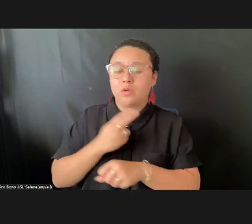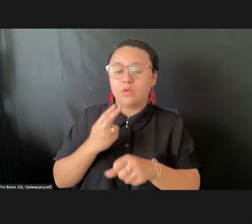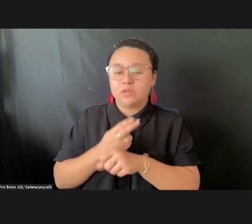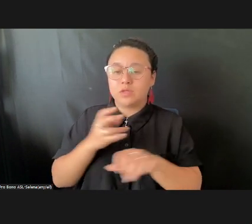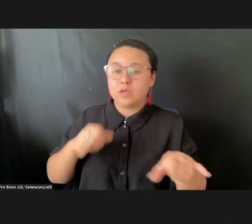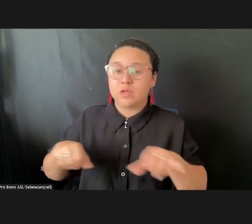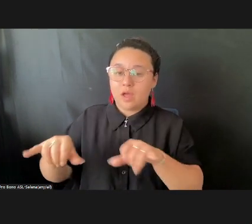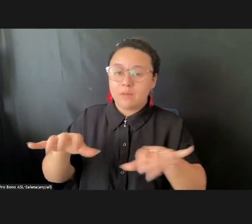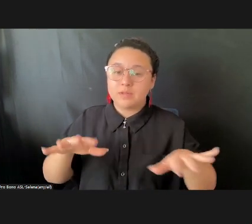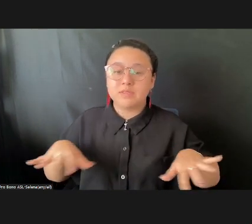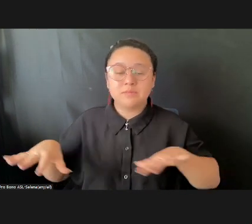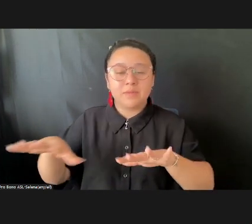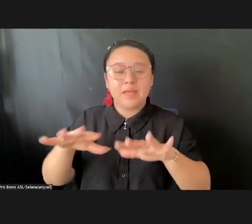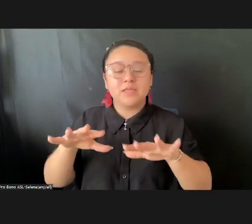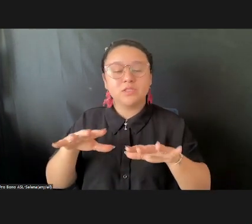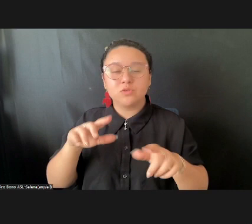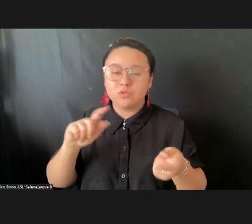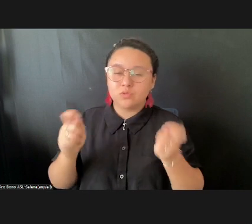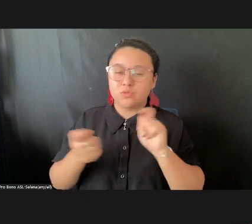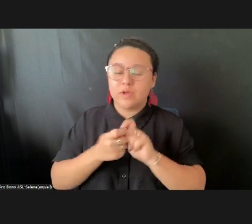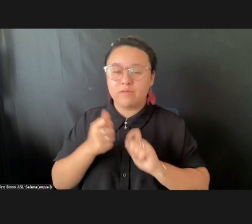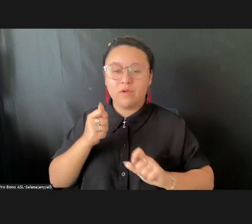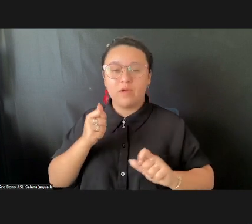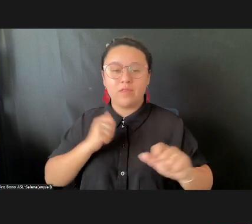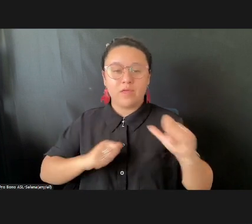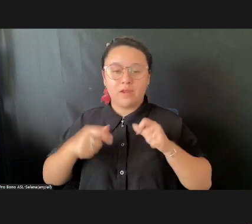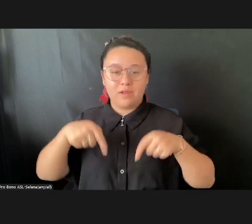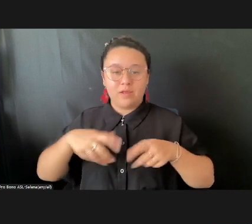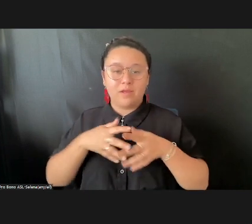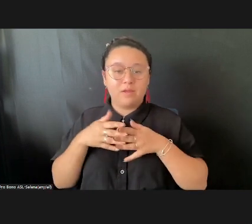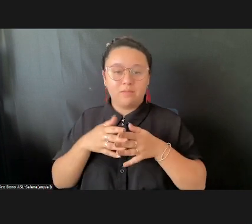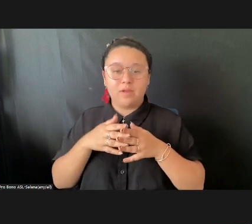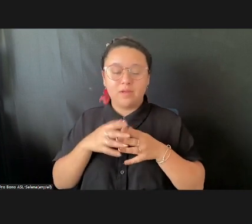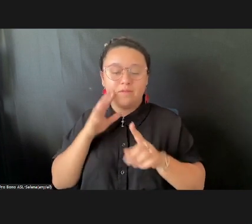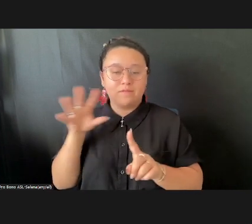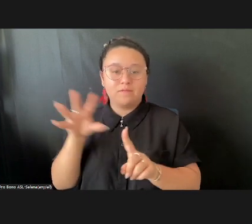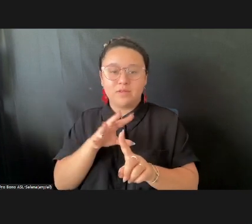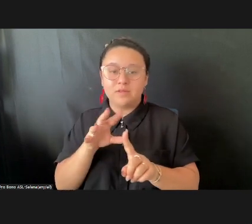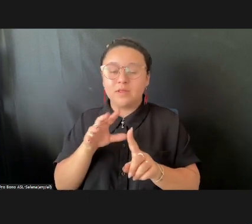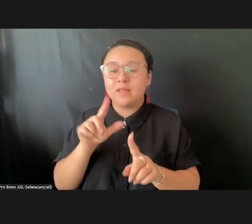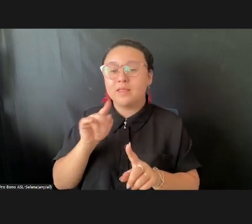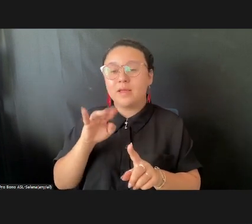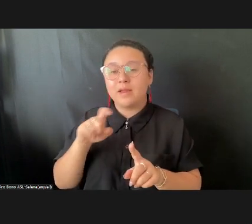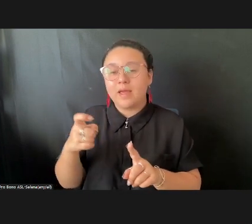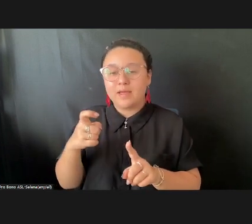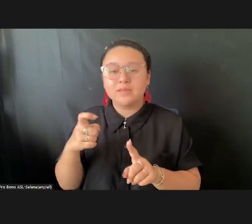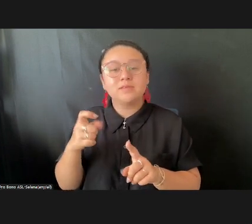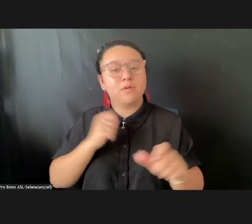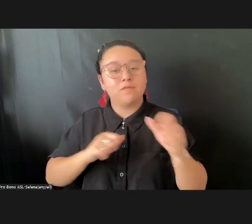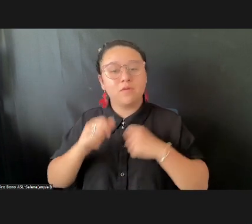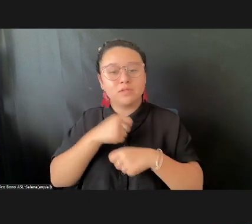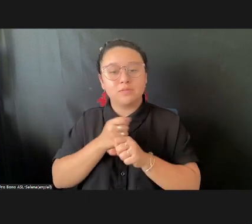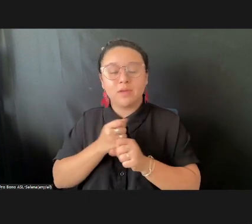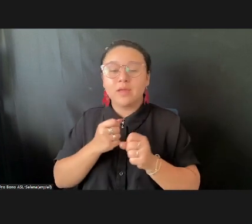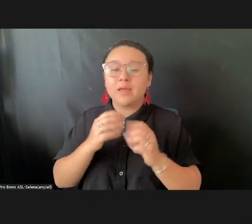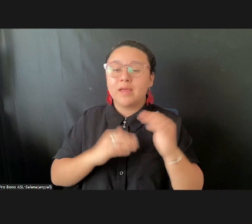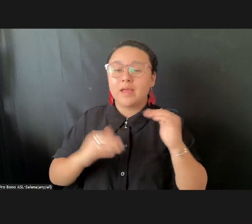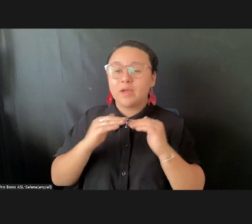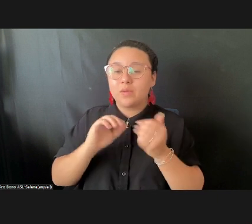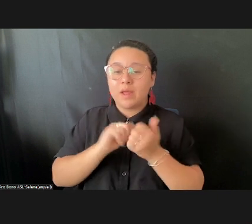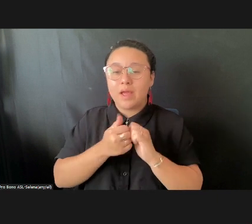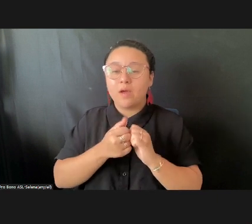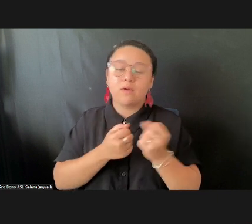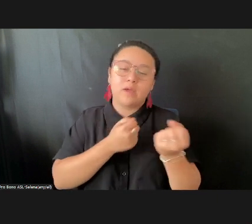American theater, to amplify the visibility of Latinx performance making, and to champion equity through advocacy, art making, convening,